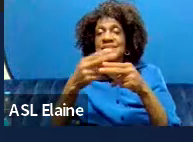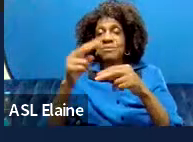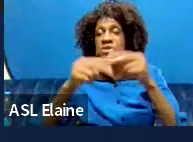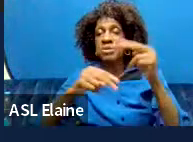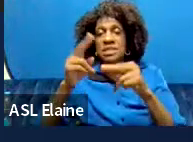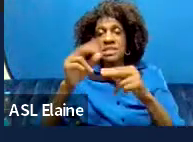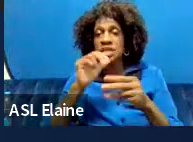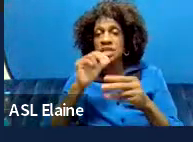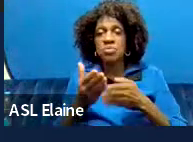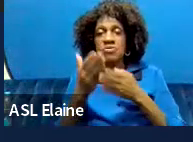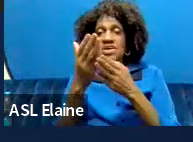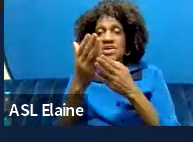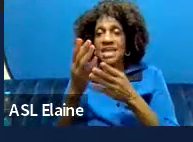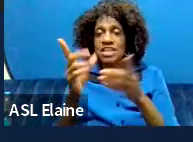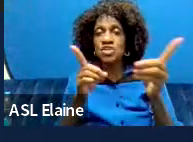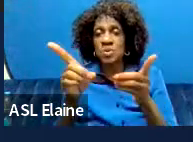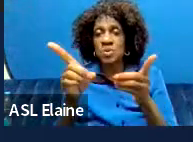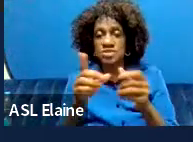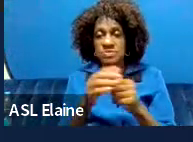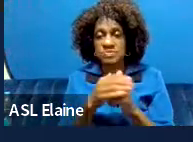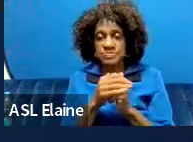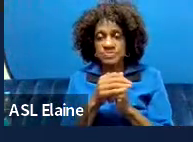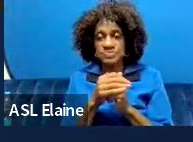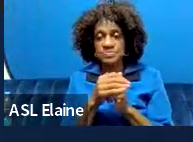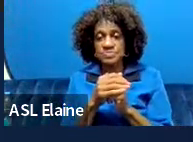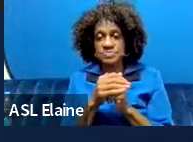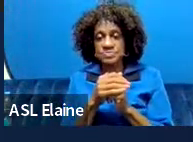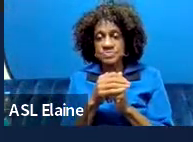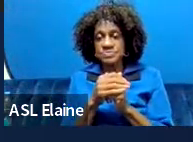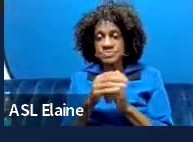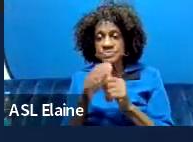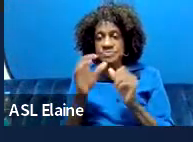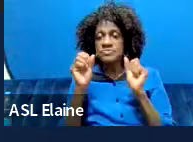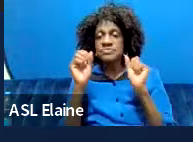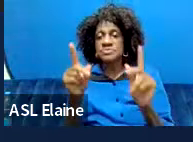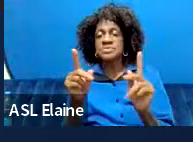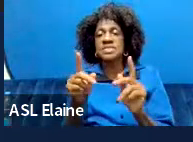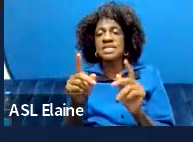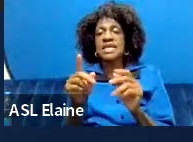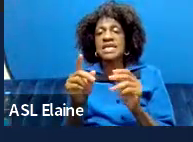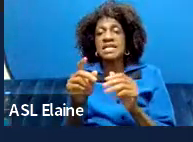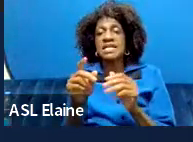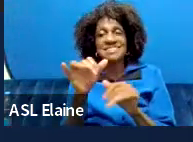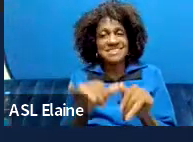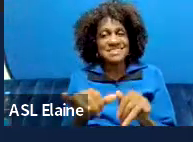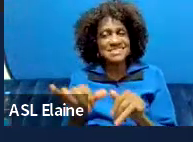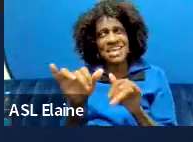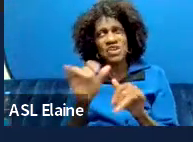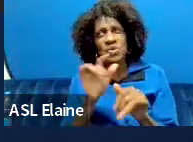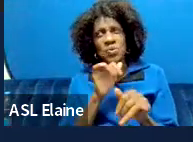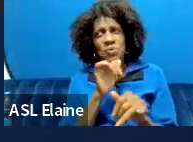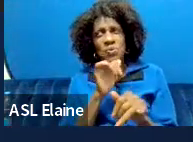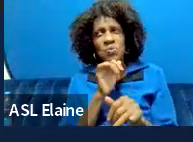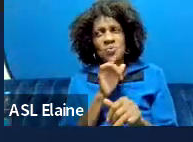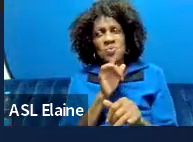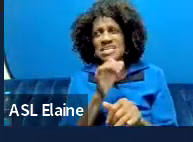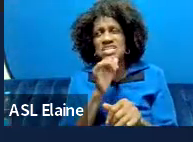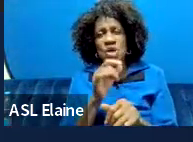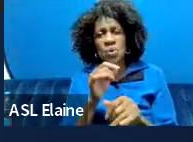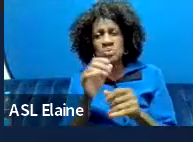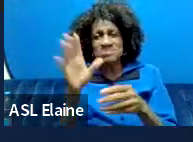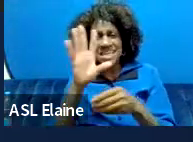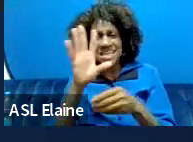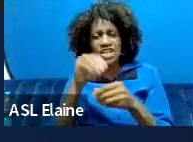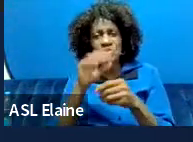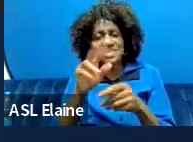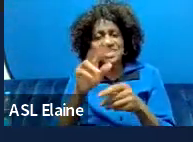not provide direction? Okay, so the standards really don't cover this kind of signage, this